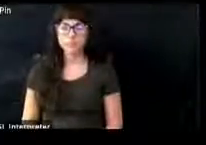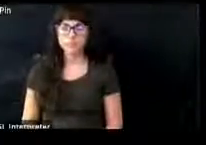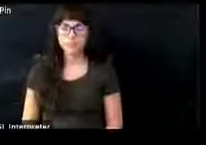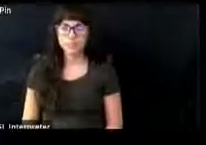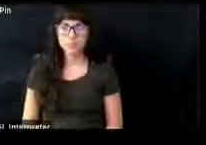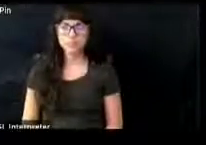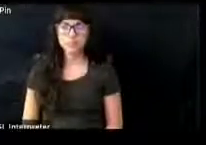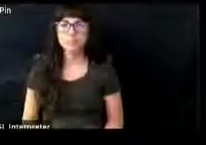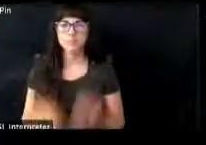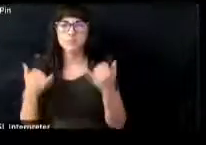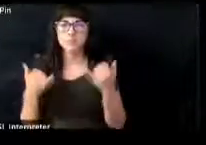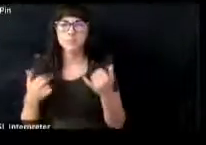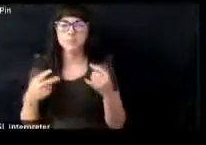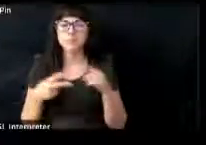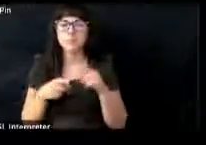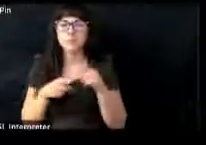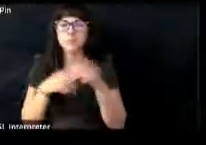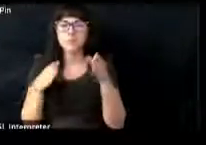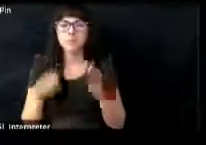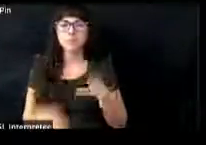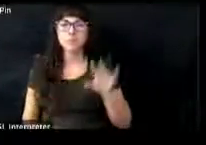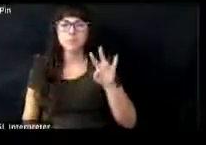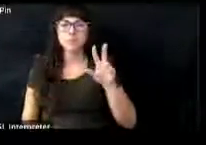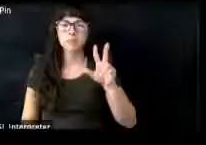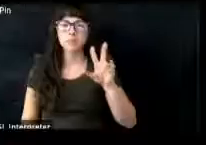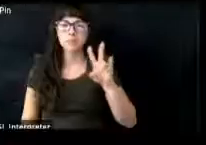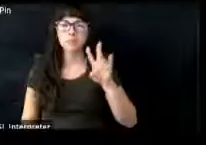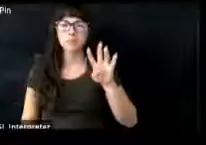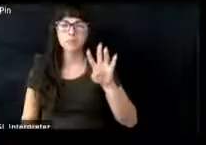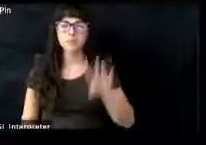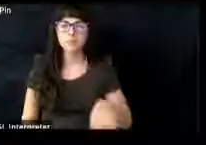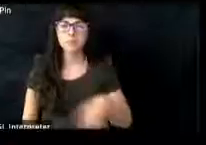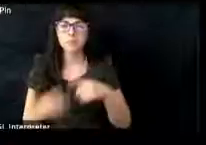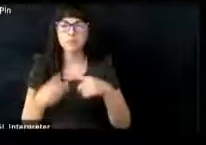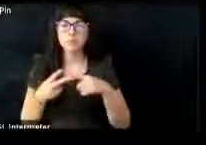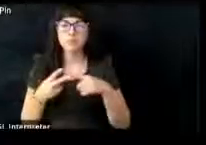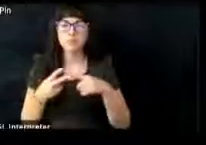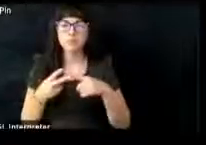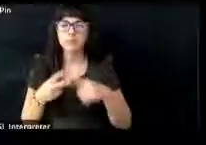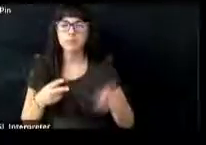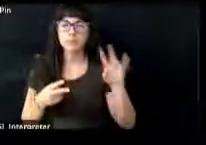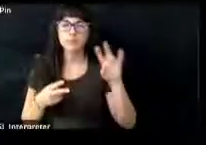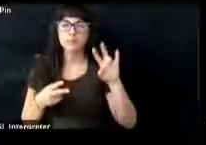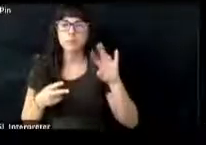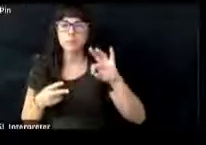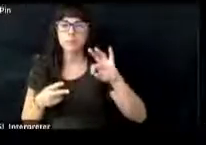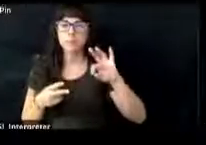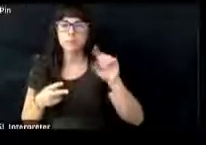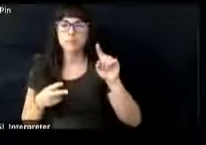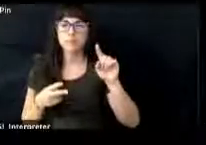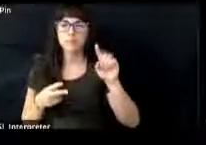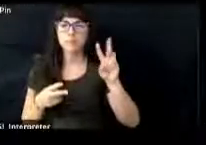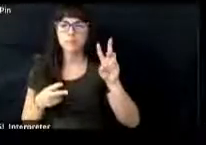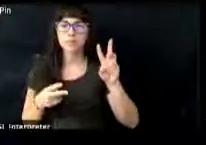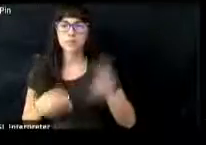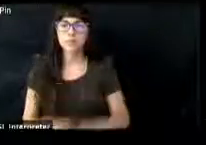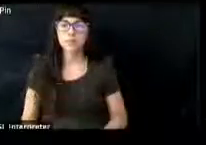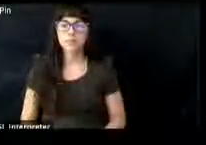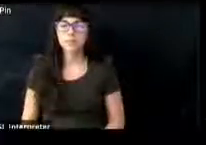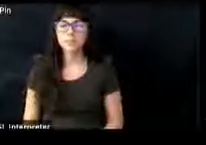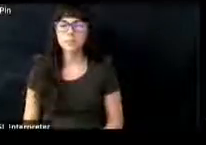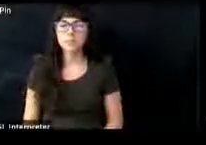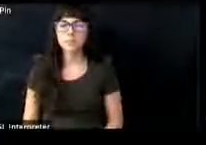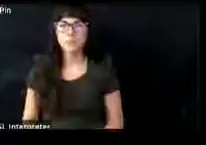Right now we have caller 7374, and then up next will be caller 7916.